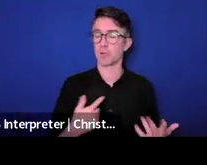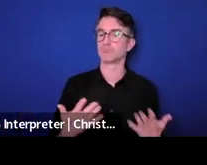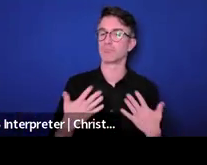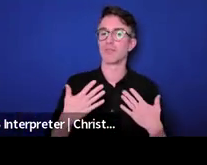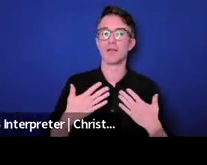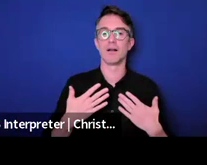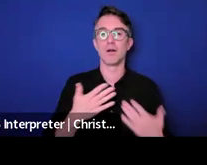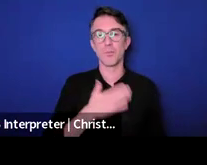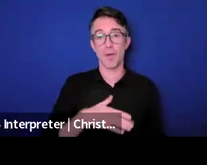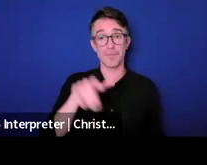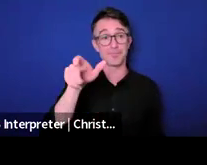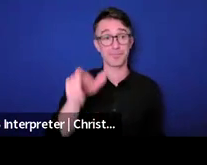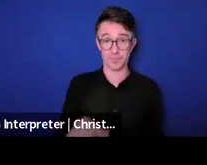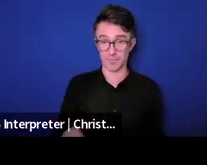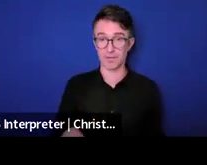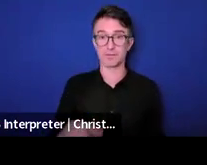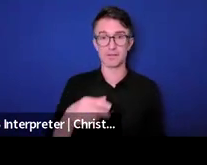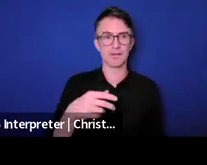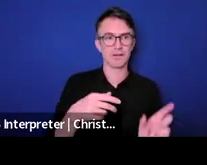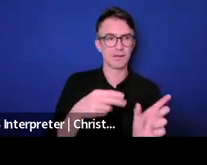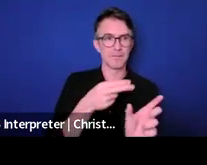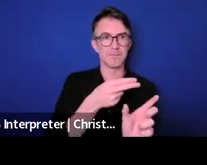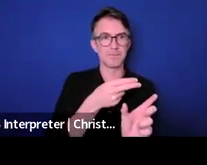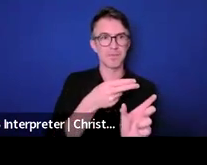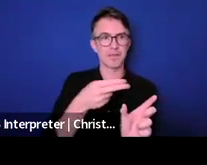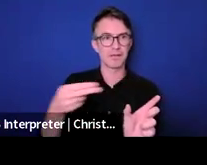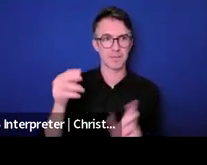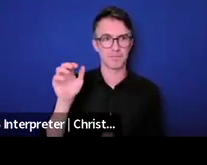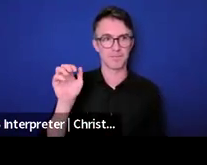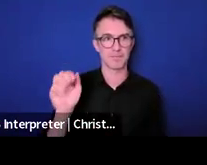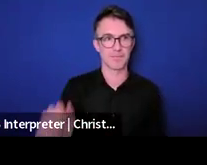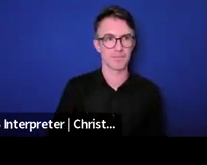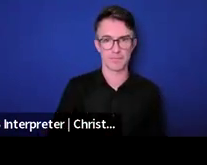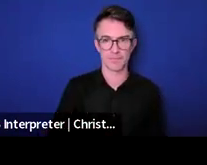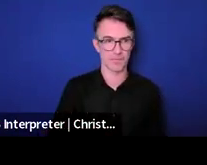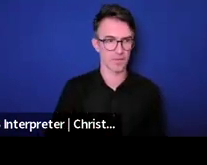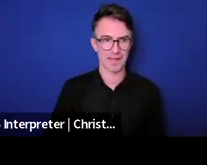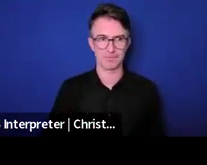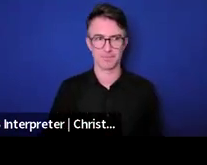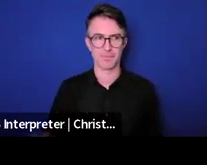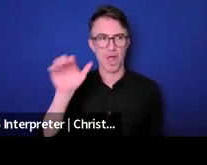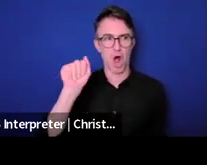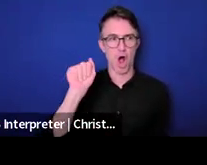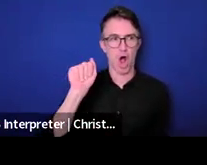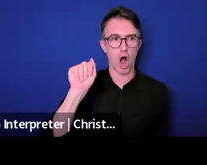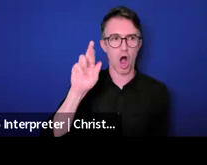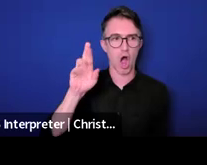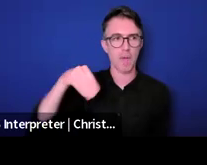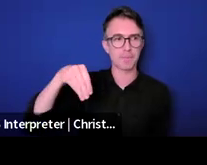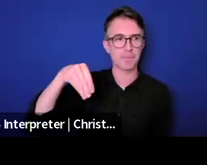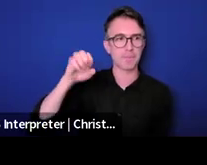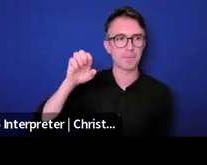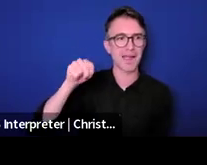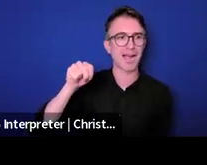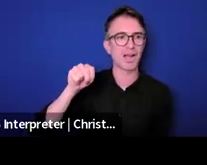of interaction we can see between social protection and inclusive care and support. Armenoui, the floor is yours.